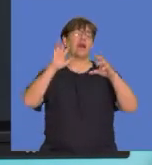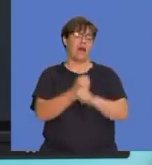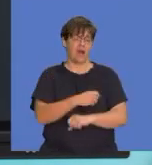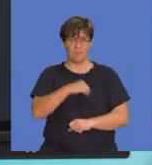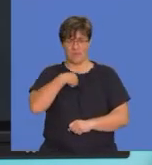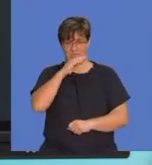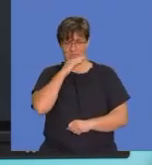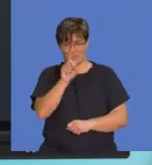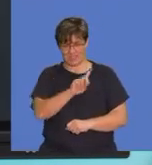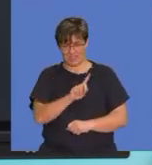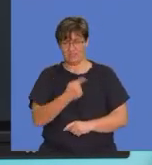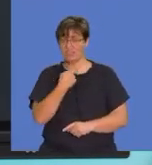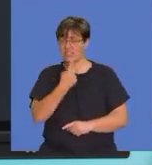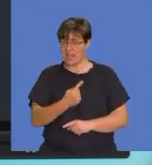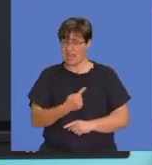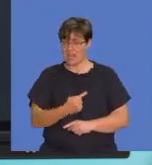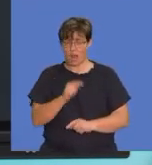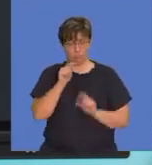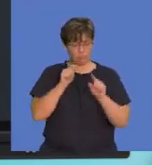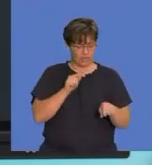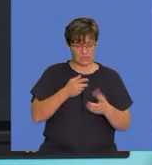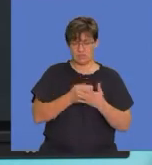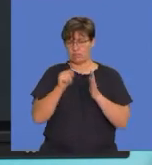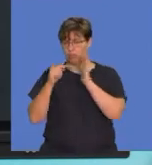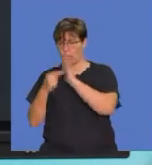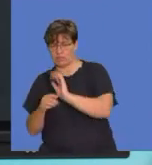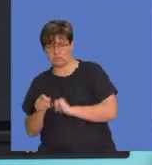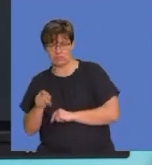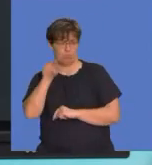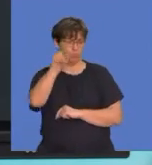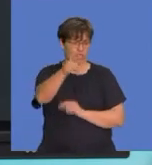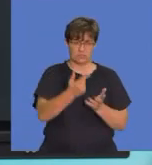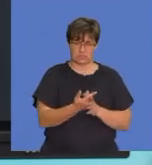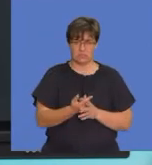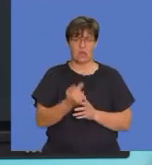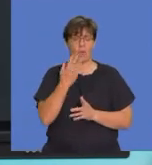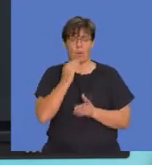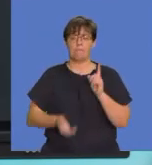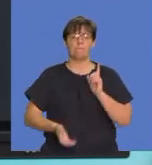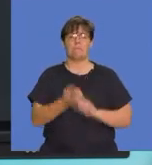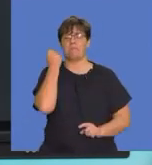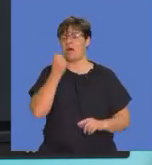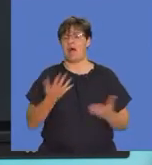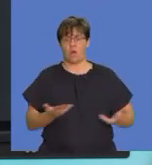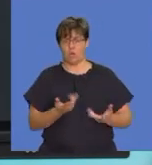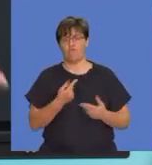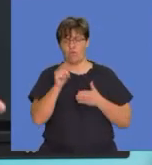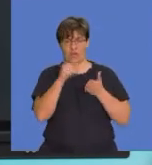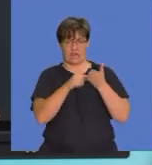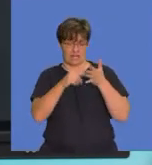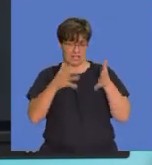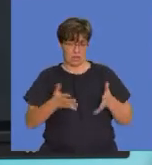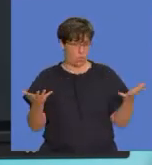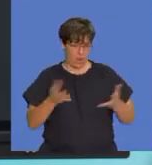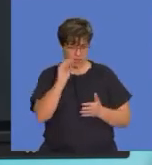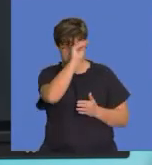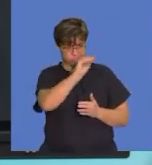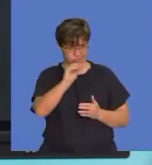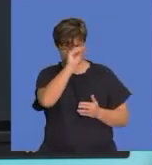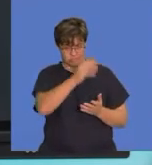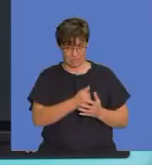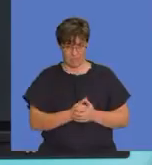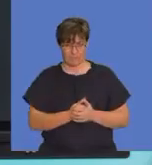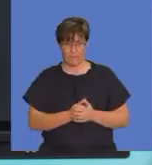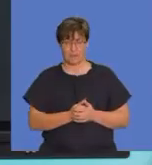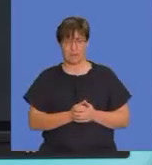And I will show you exactly what do I mean when I say press this, and where do you find it in terms of